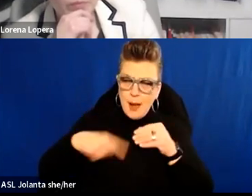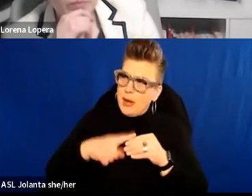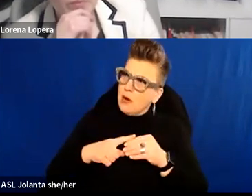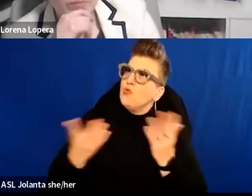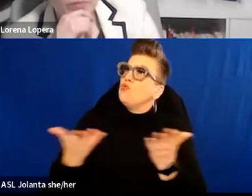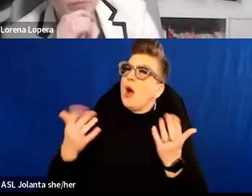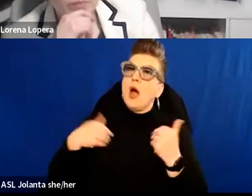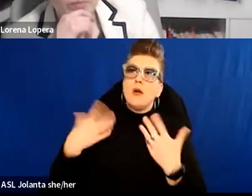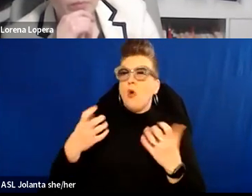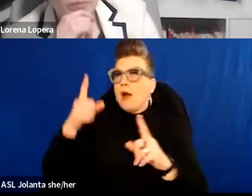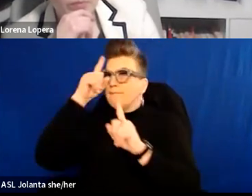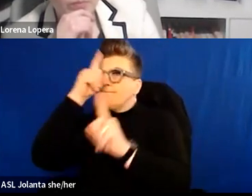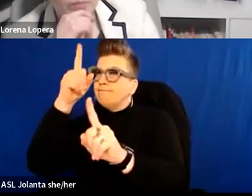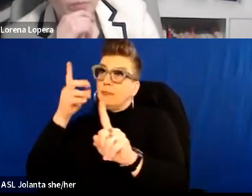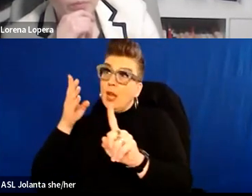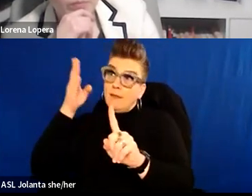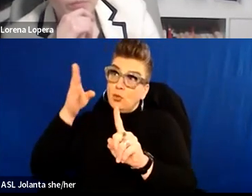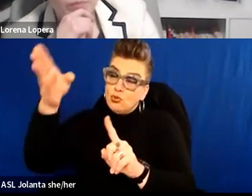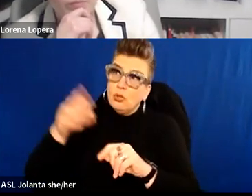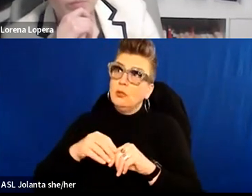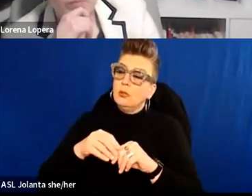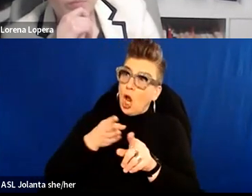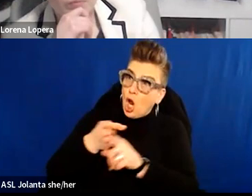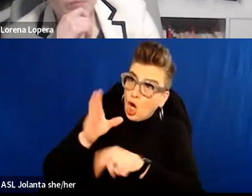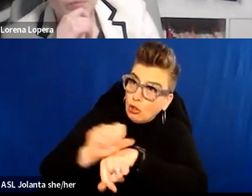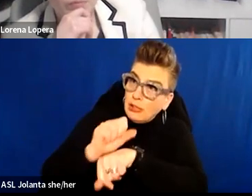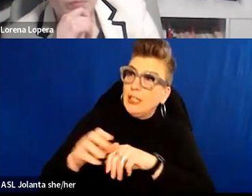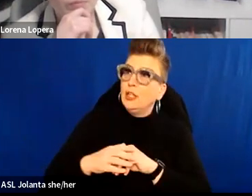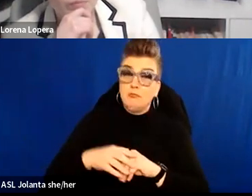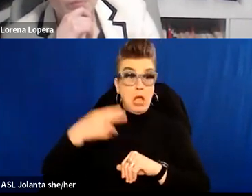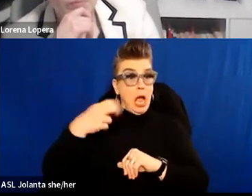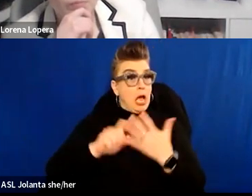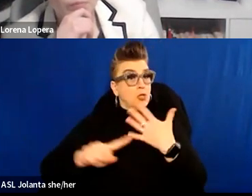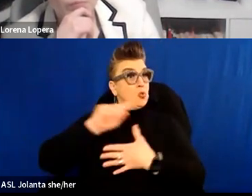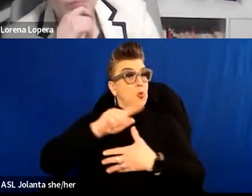and think about their careers and life after high school